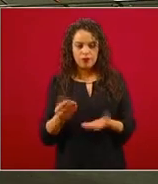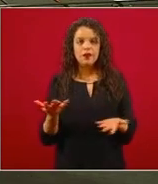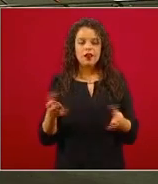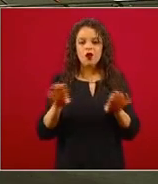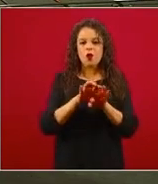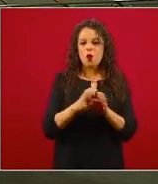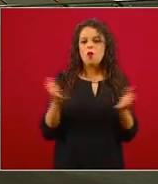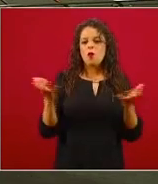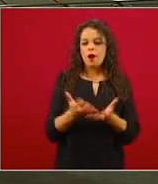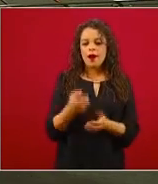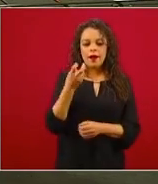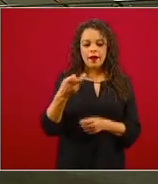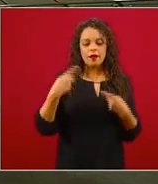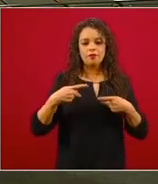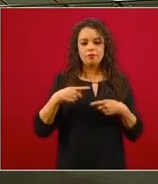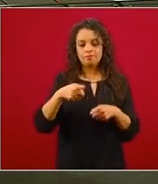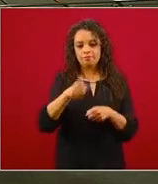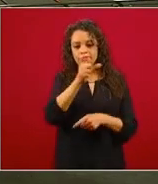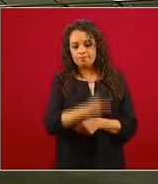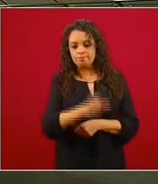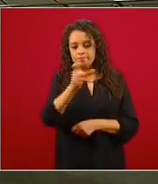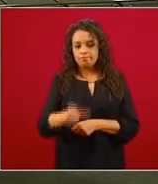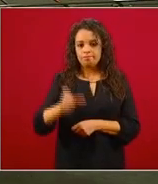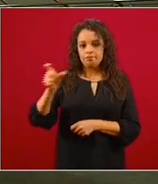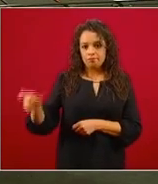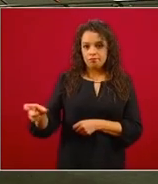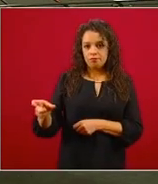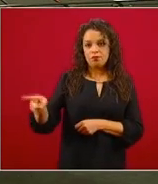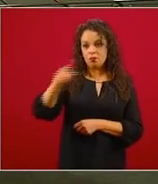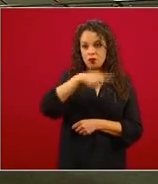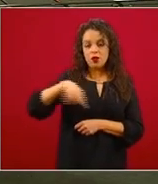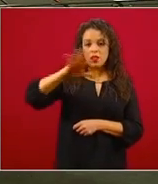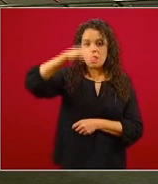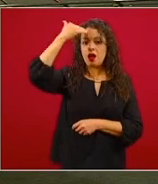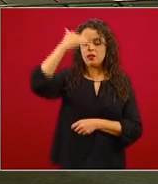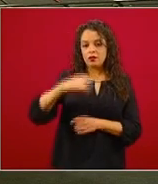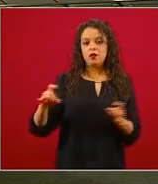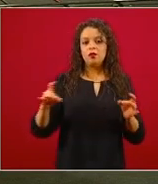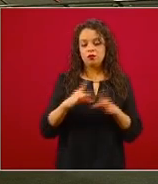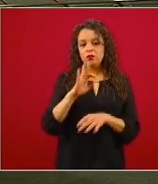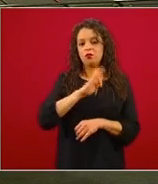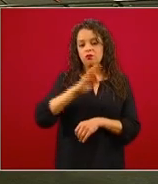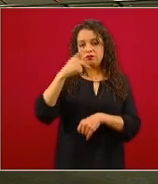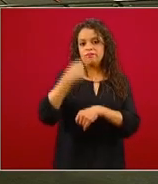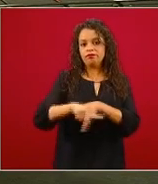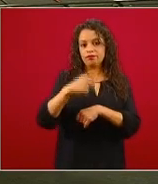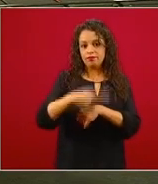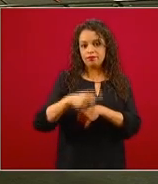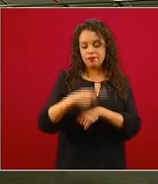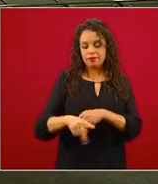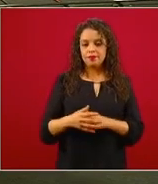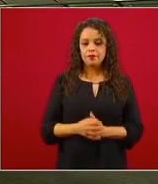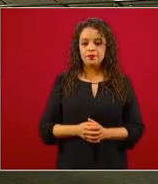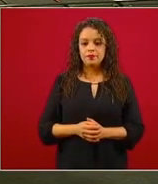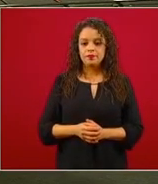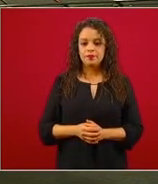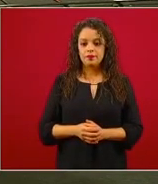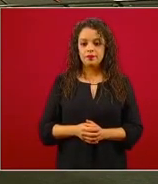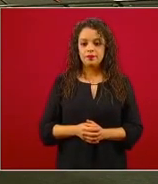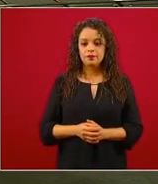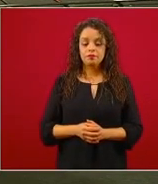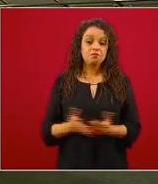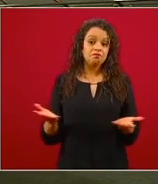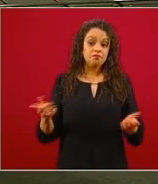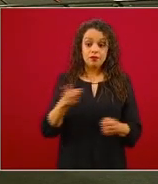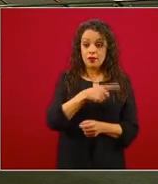we do with people who we know are in a high-risk group? And if some of them,